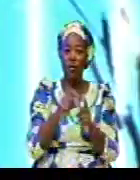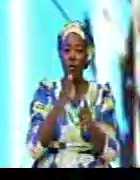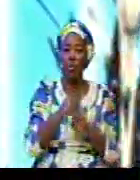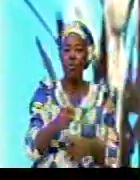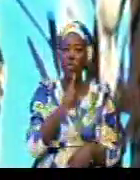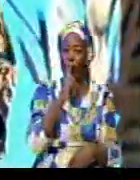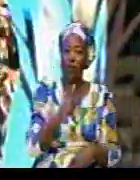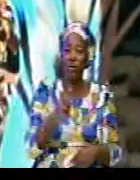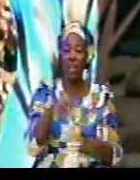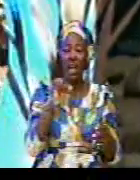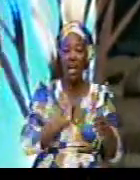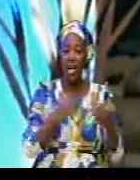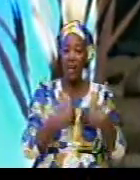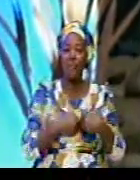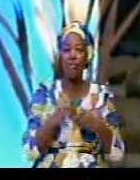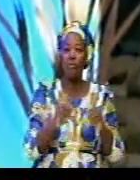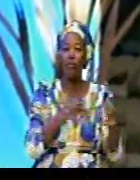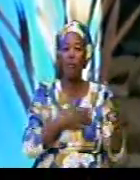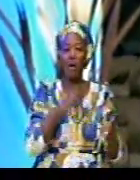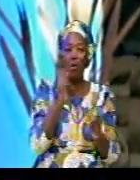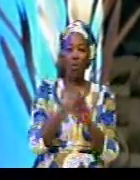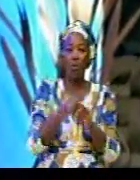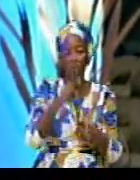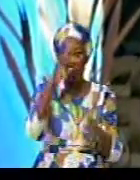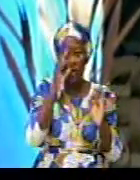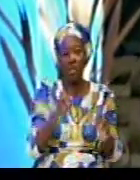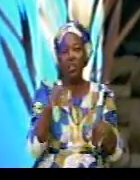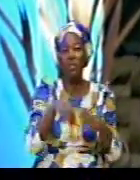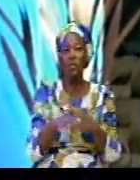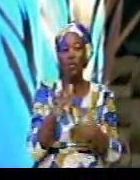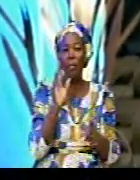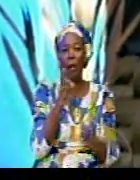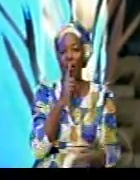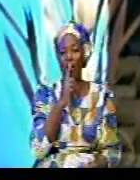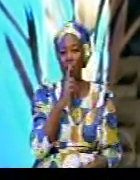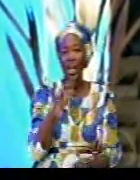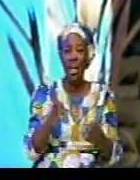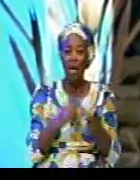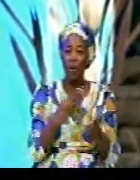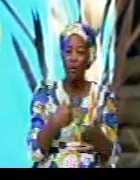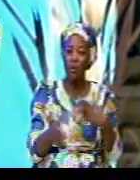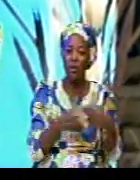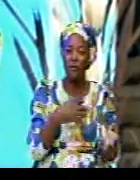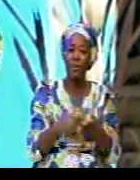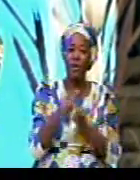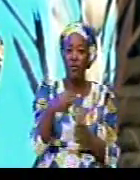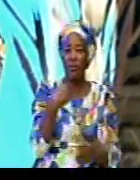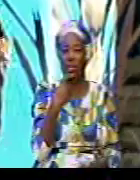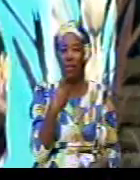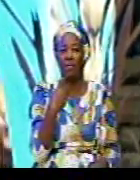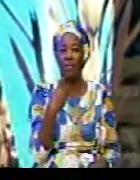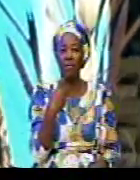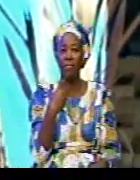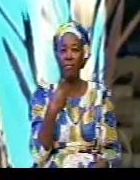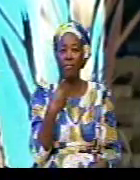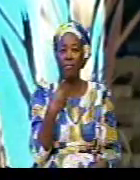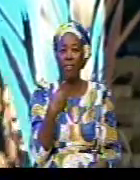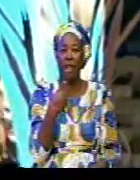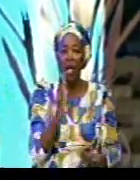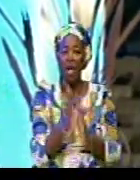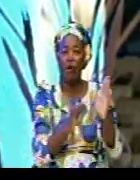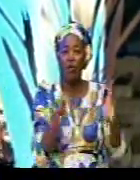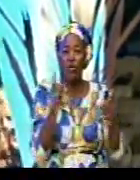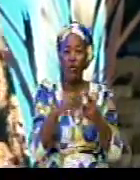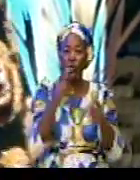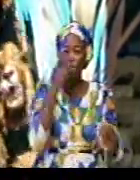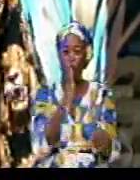of power in your mouth. It's a word of decree. I have put my word of decree in your mouth.